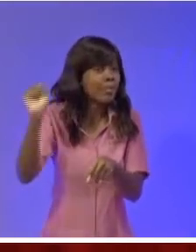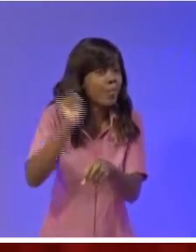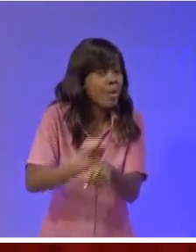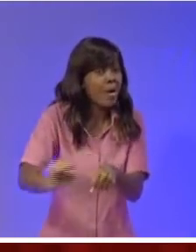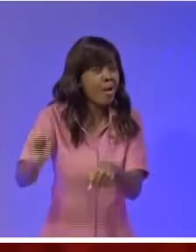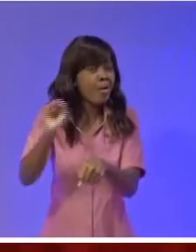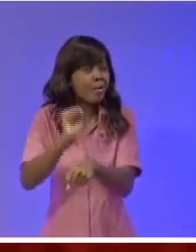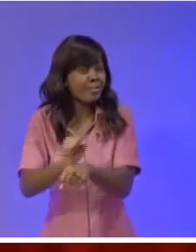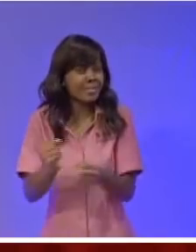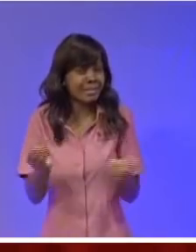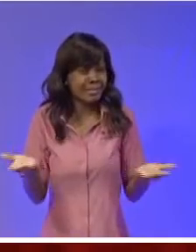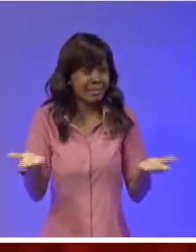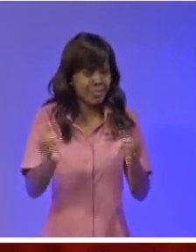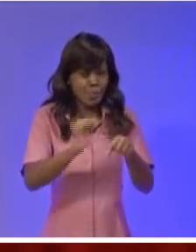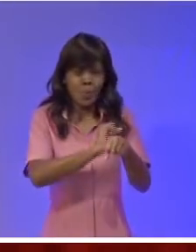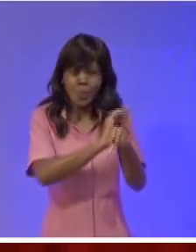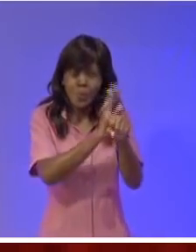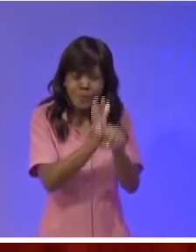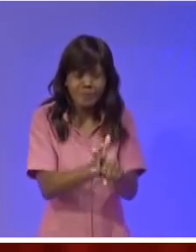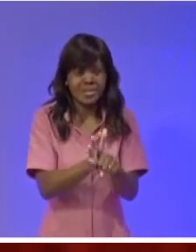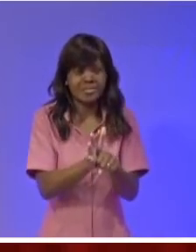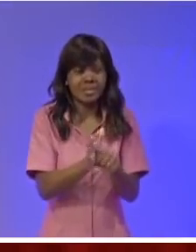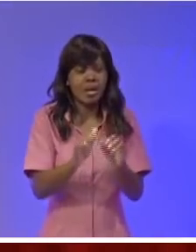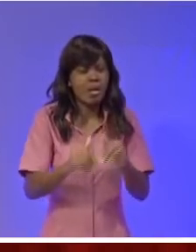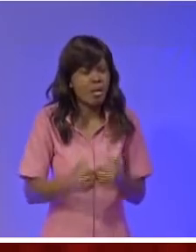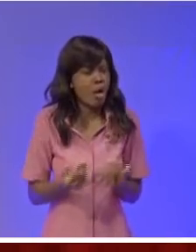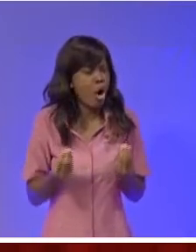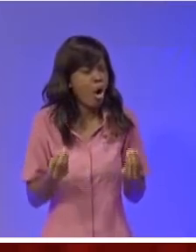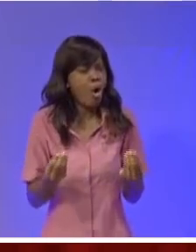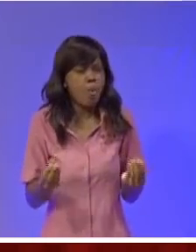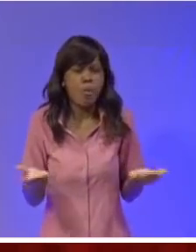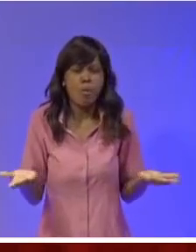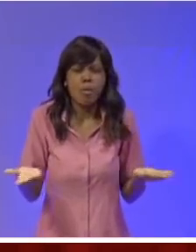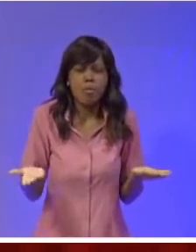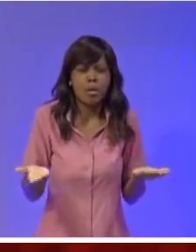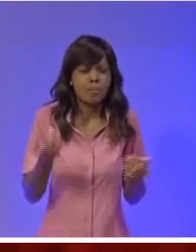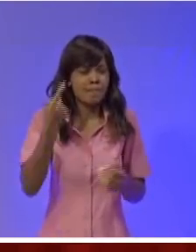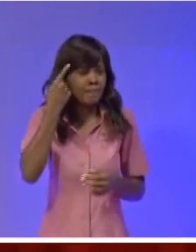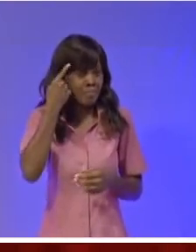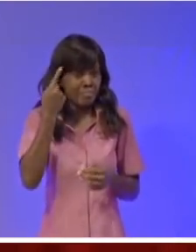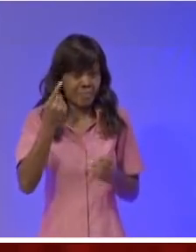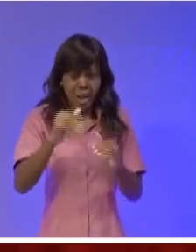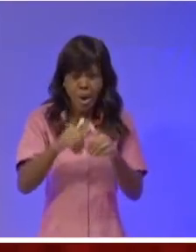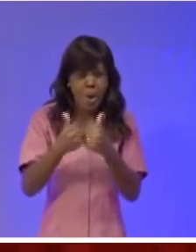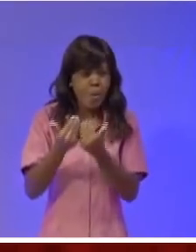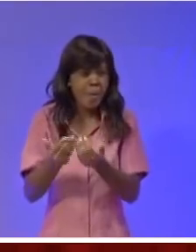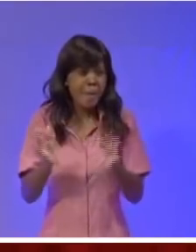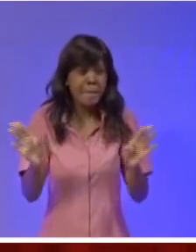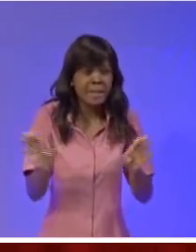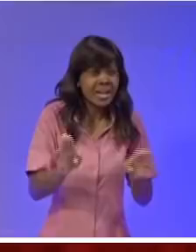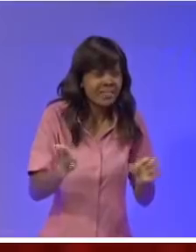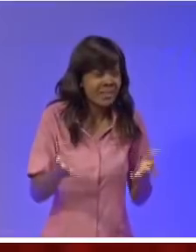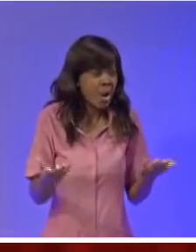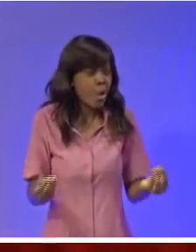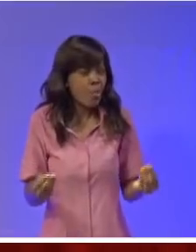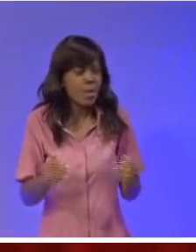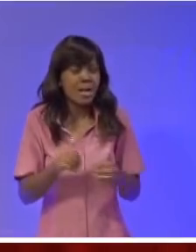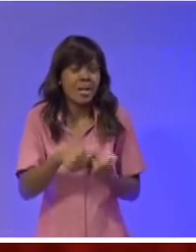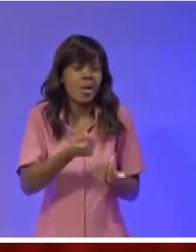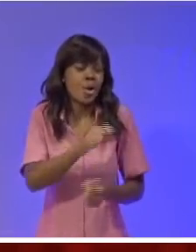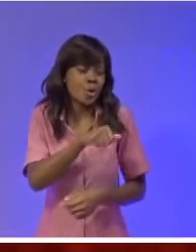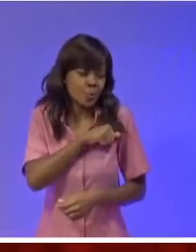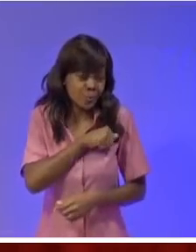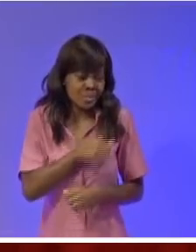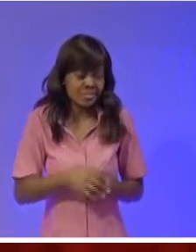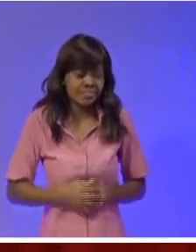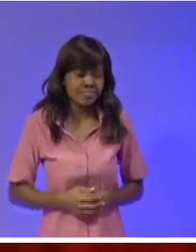healthcare workers doing? That is my first question. My second question is to the Minister. What is the current level of